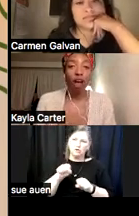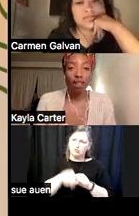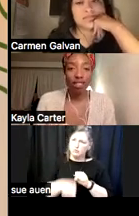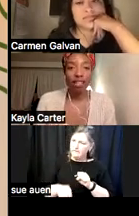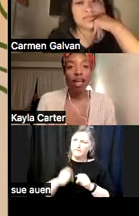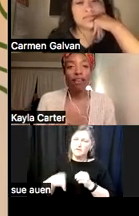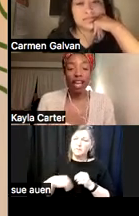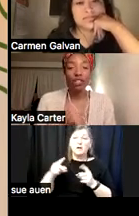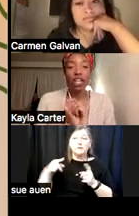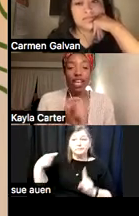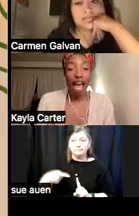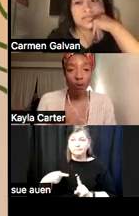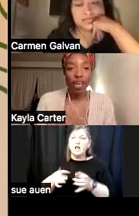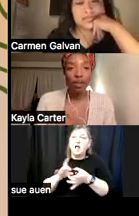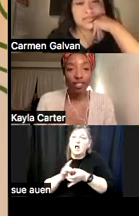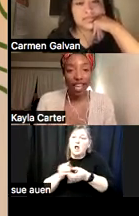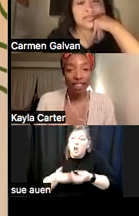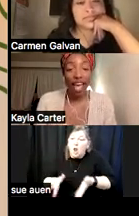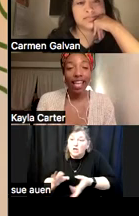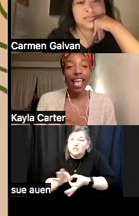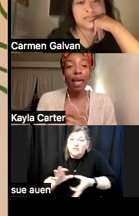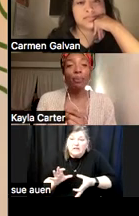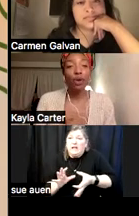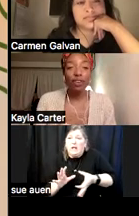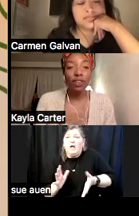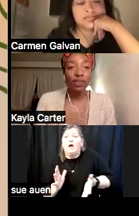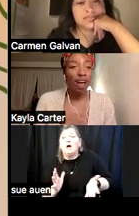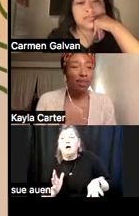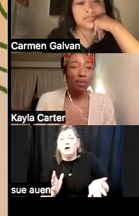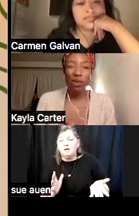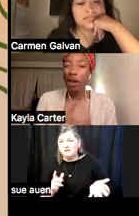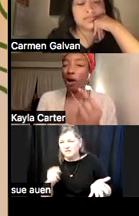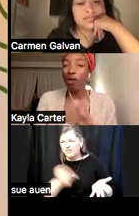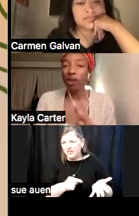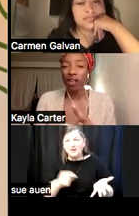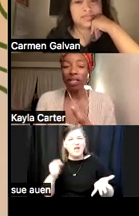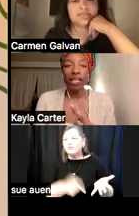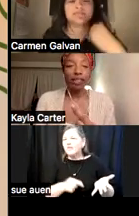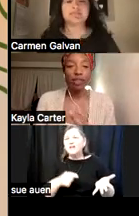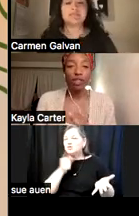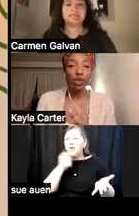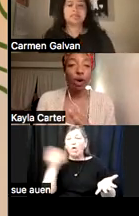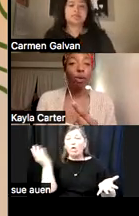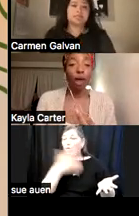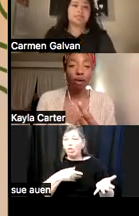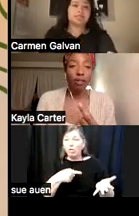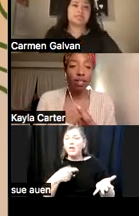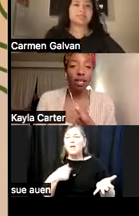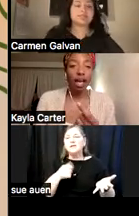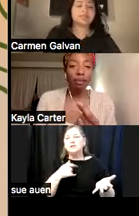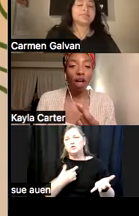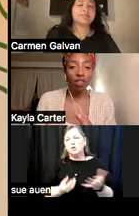a loss of connection and how we understand that. But grief is also not something you get over, it's something that you grow